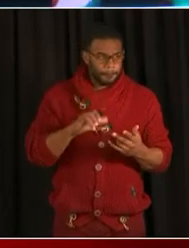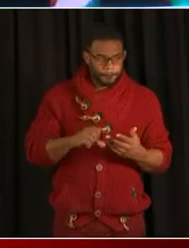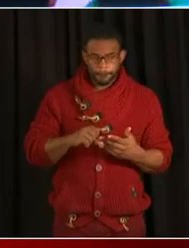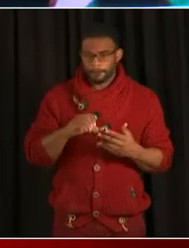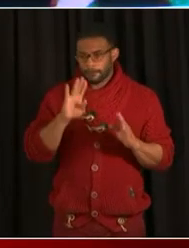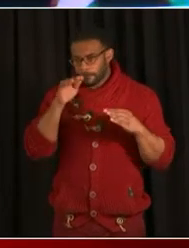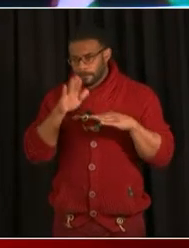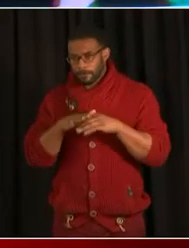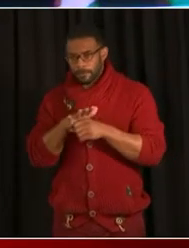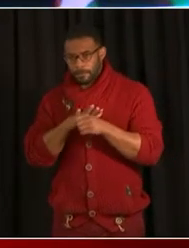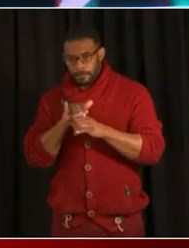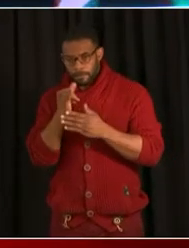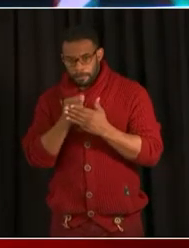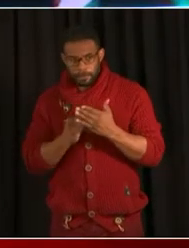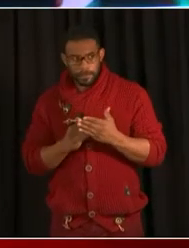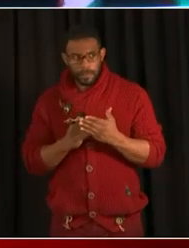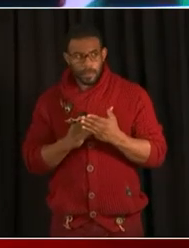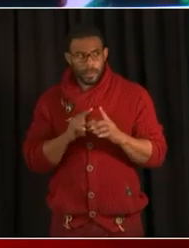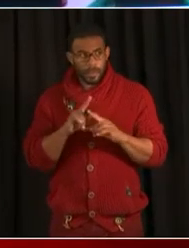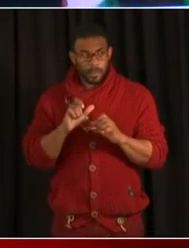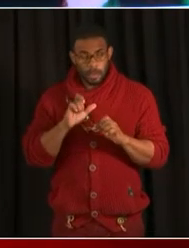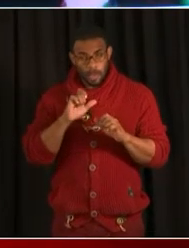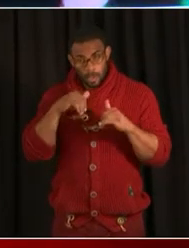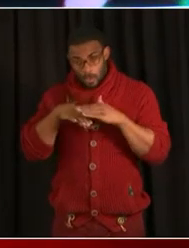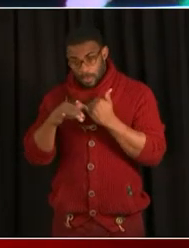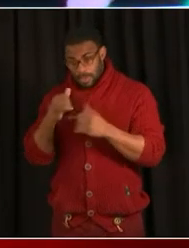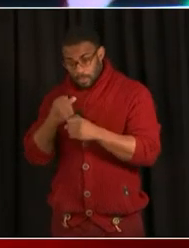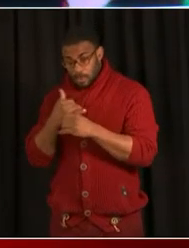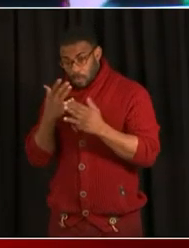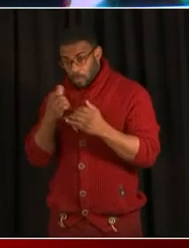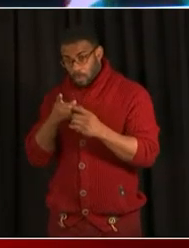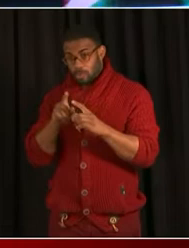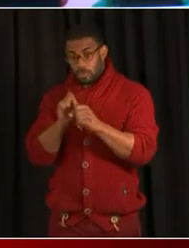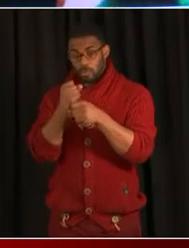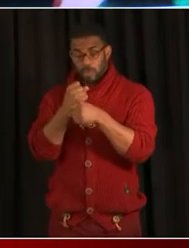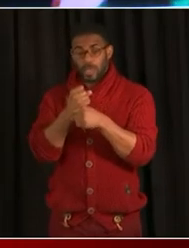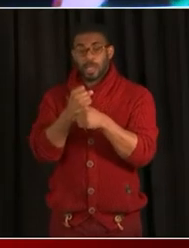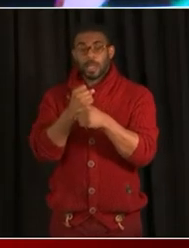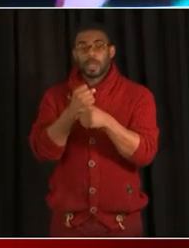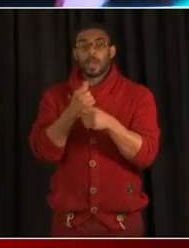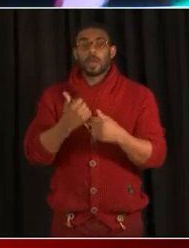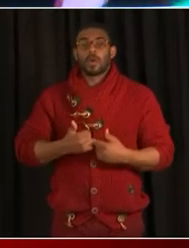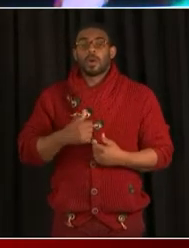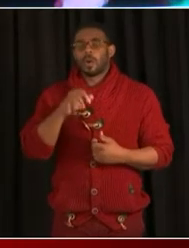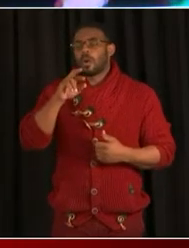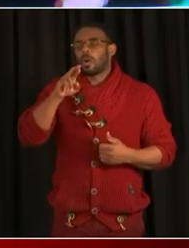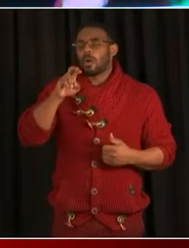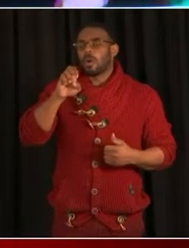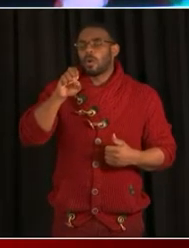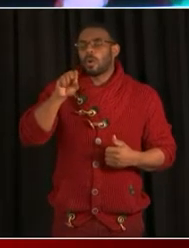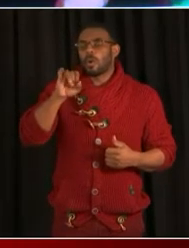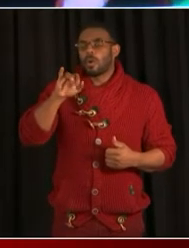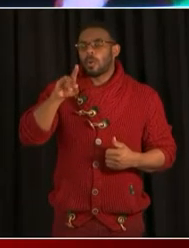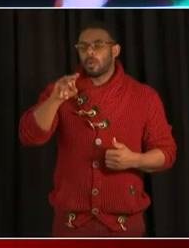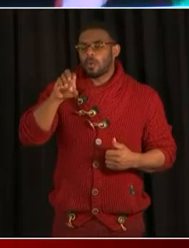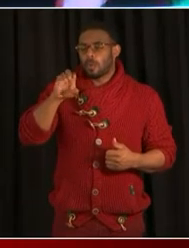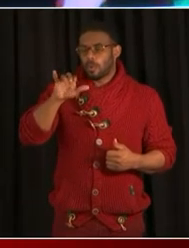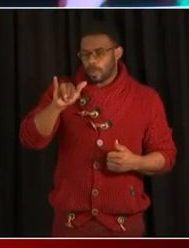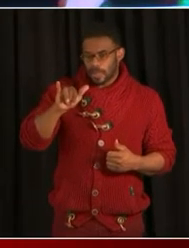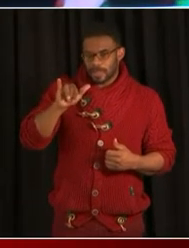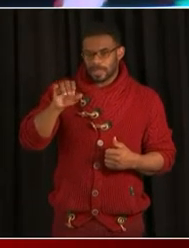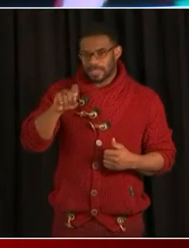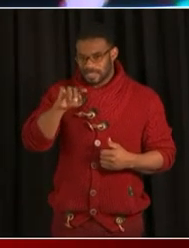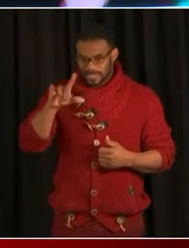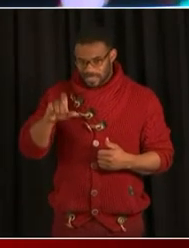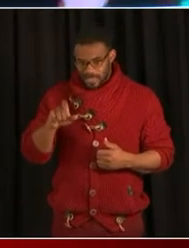and focusing on local artists. As we headed into this year, we wanted to create a residency-style experience for our